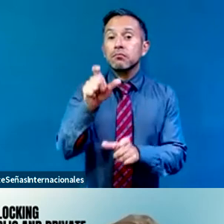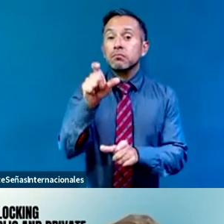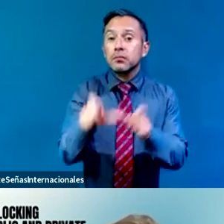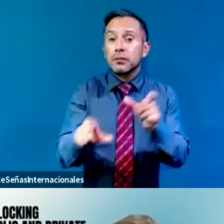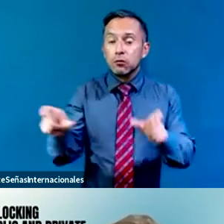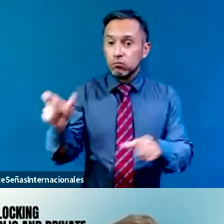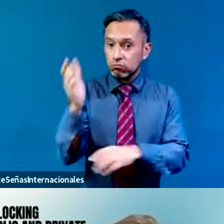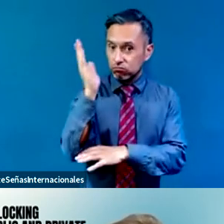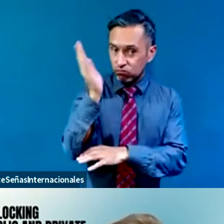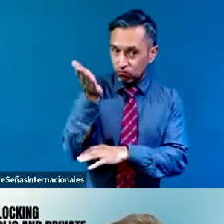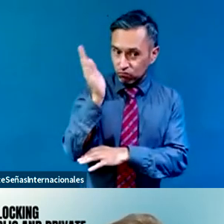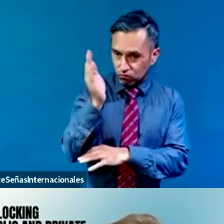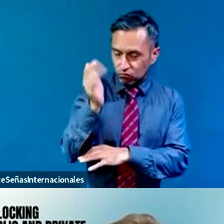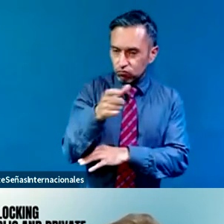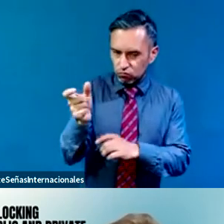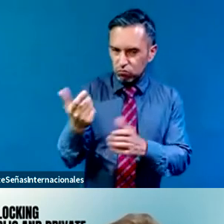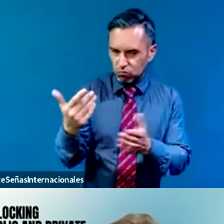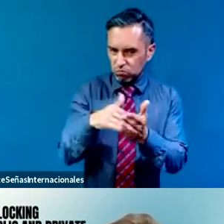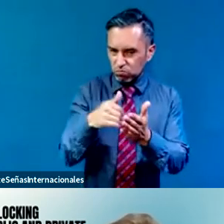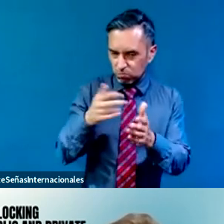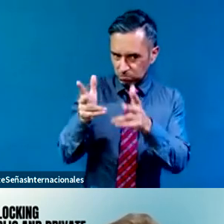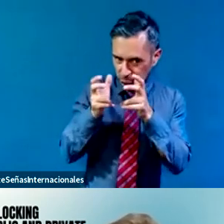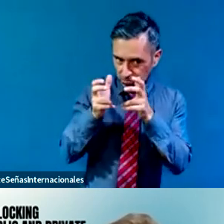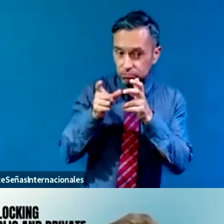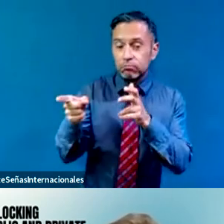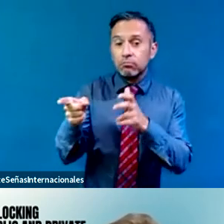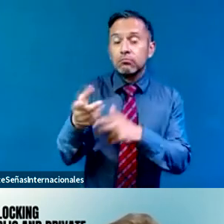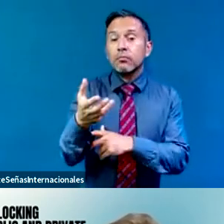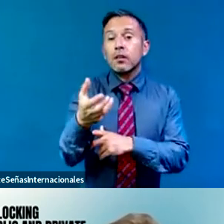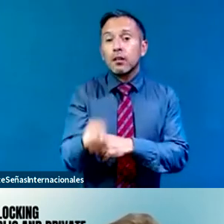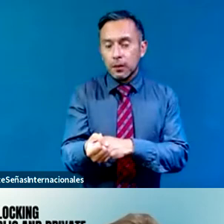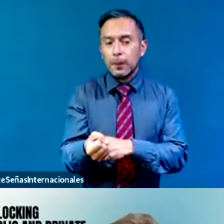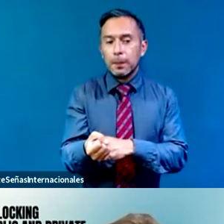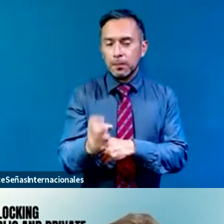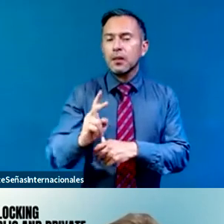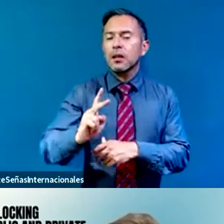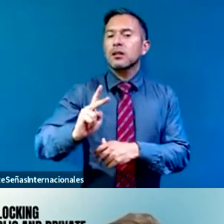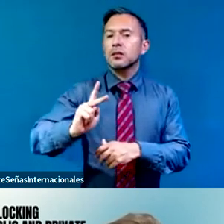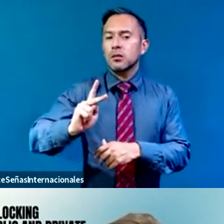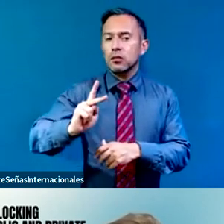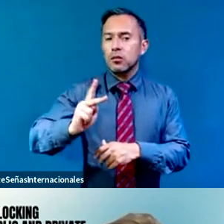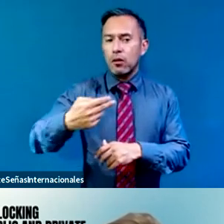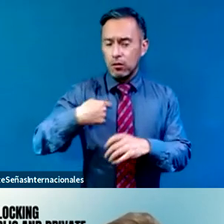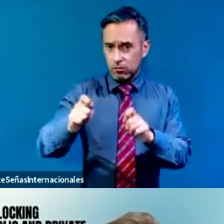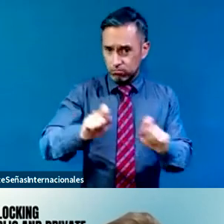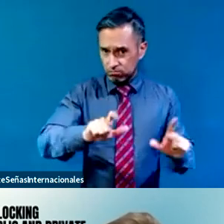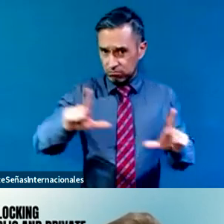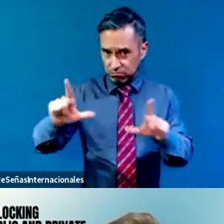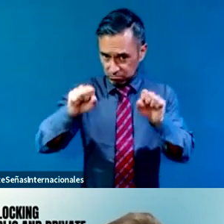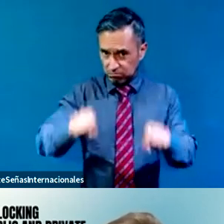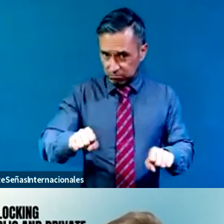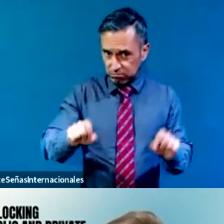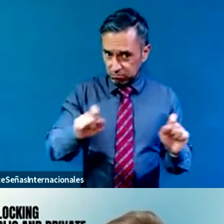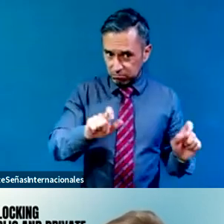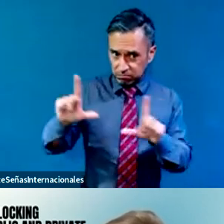poll, a second poll, please, that we, if we could put that up, please. Based on the discussion so far,